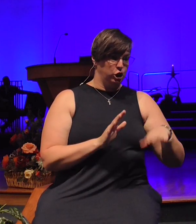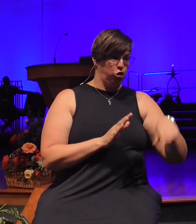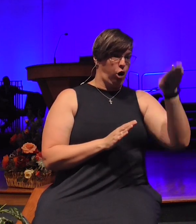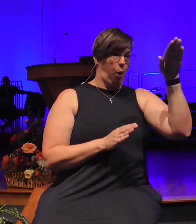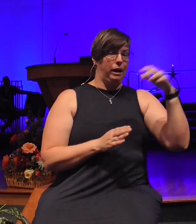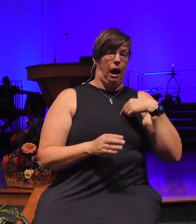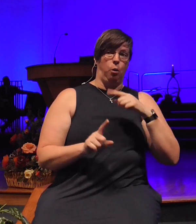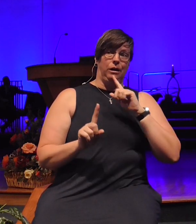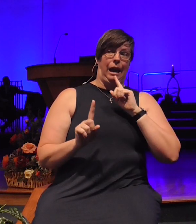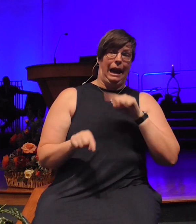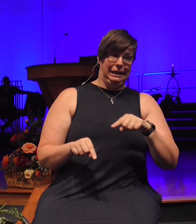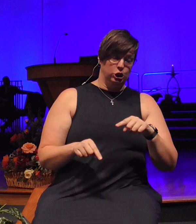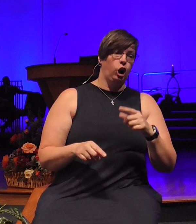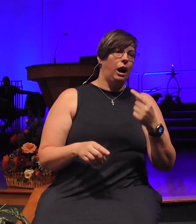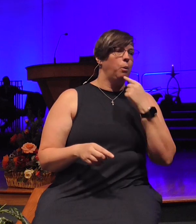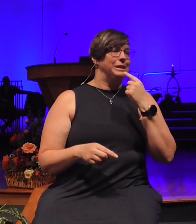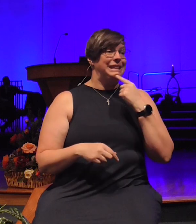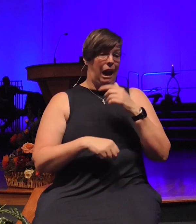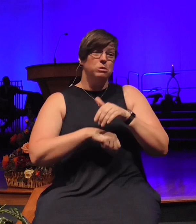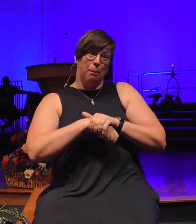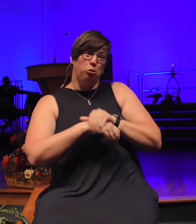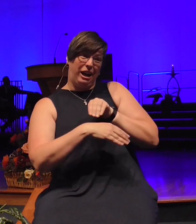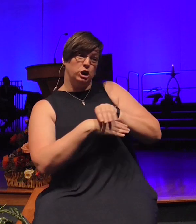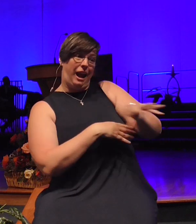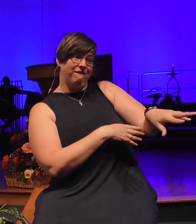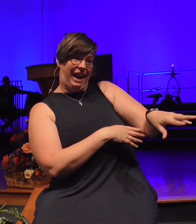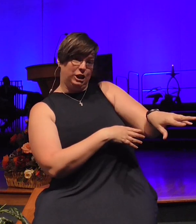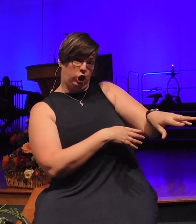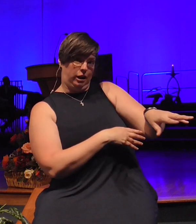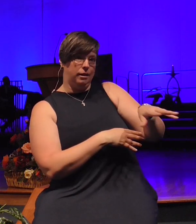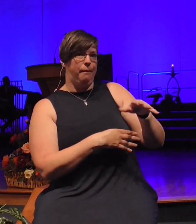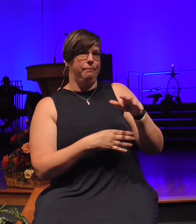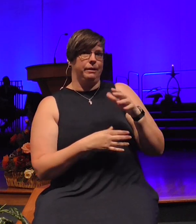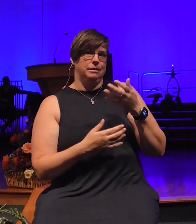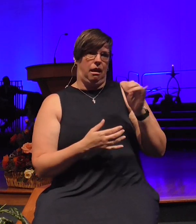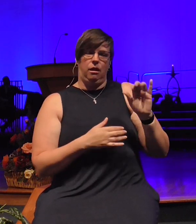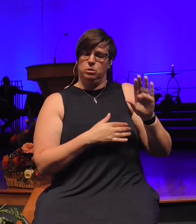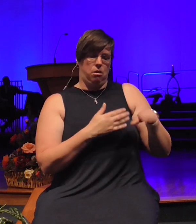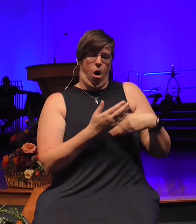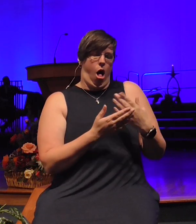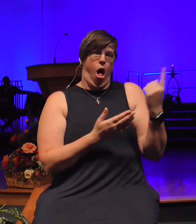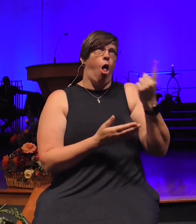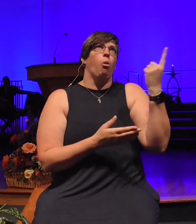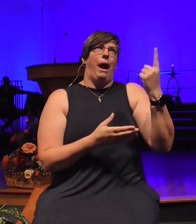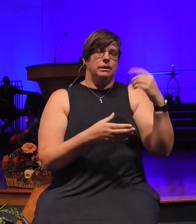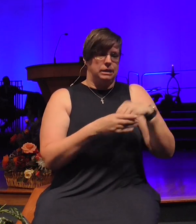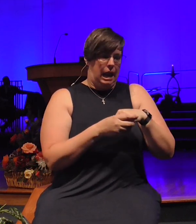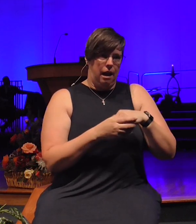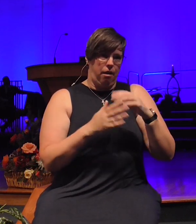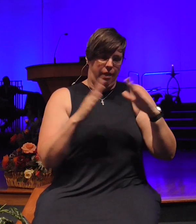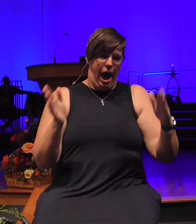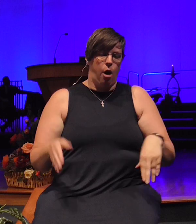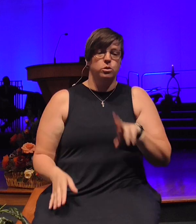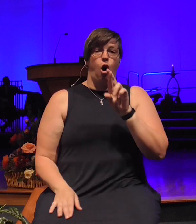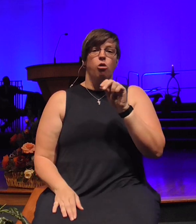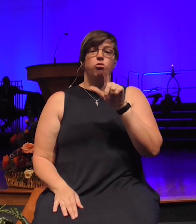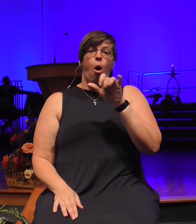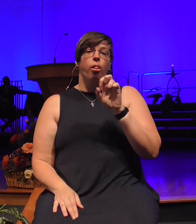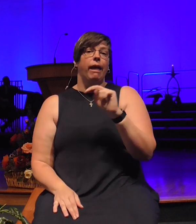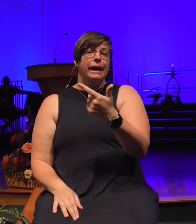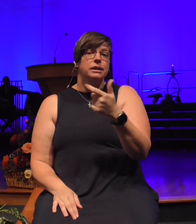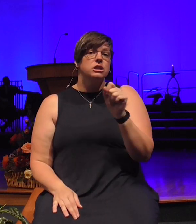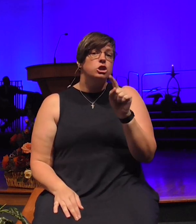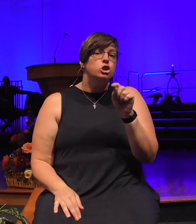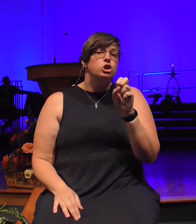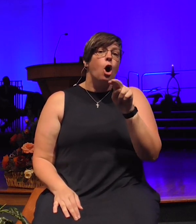was growing up and I was to answer honestly, I'd say it was the British invasion, because it was all in the house and all in the car on the way to school. The Rolling Stones,